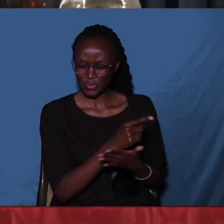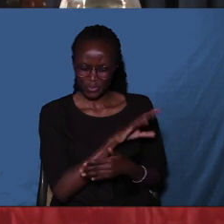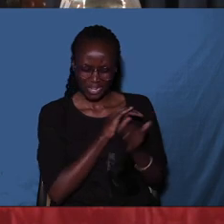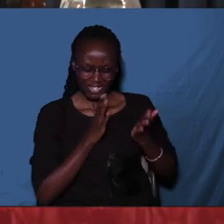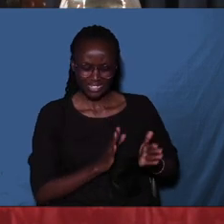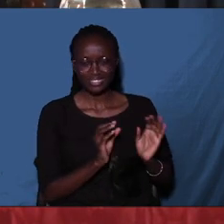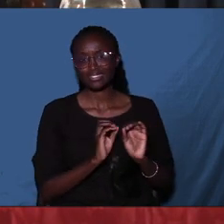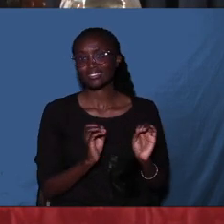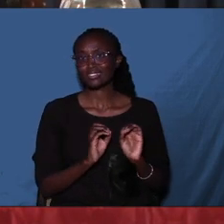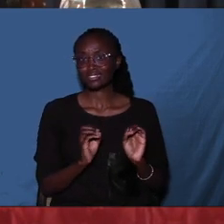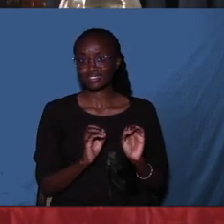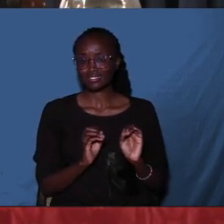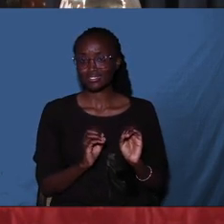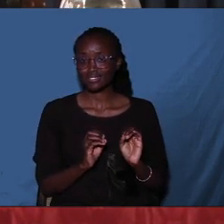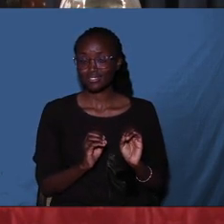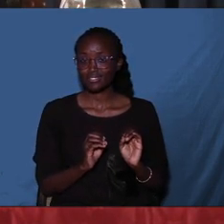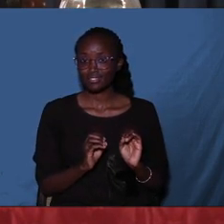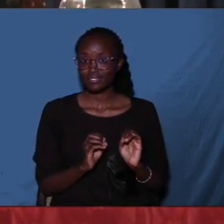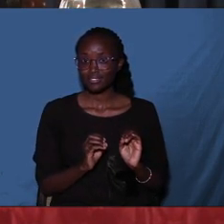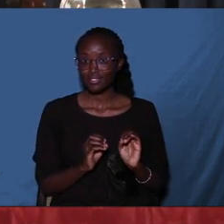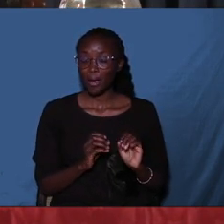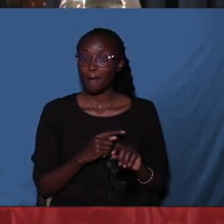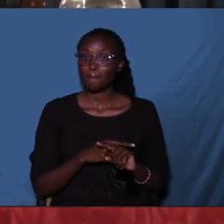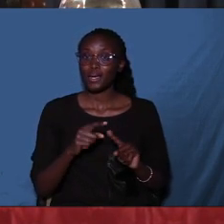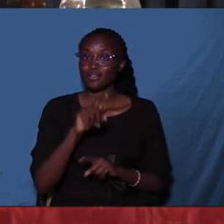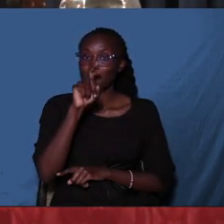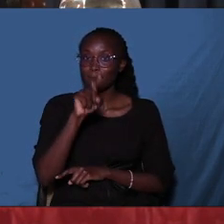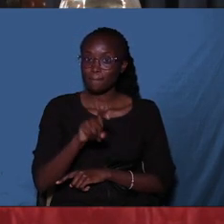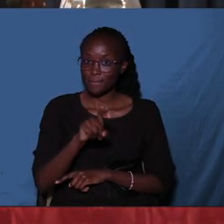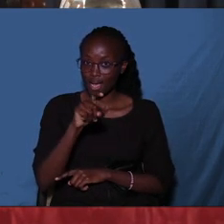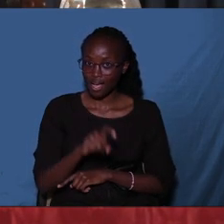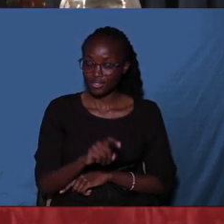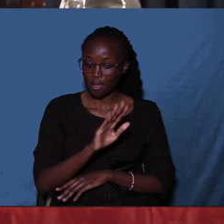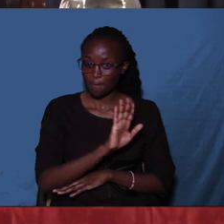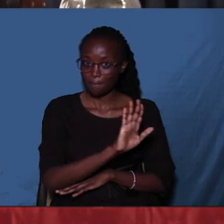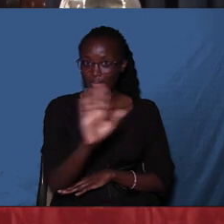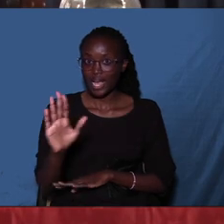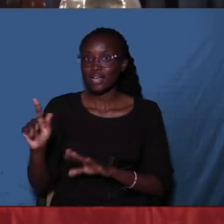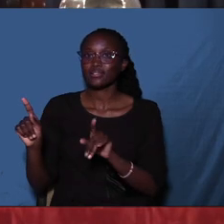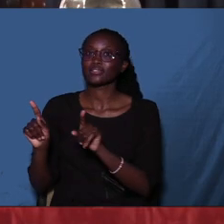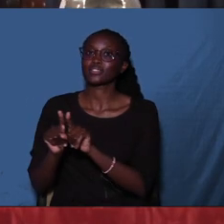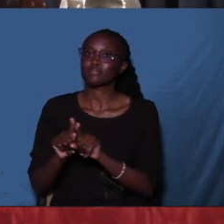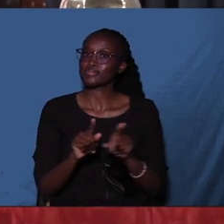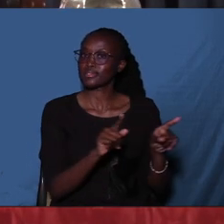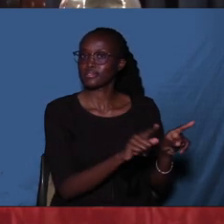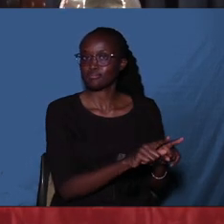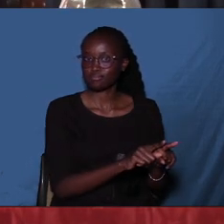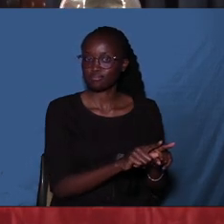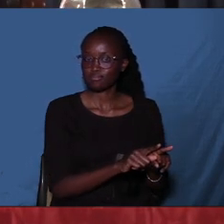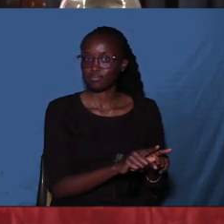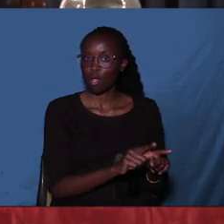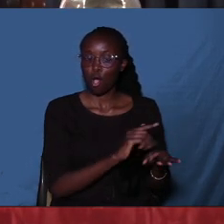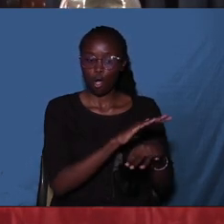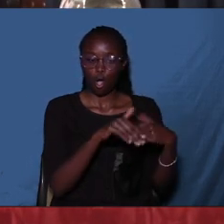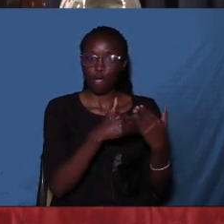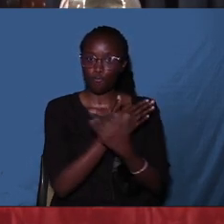a form of you representing the exact person that is defined by anybody,